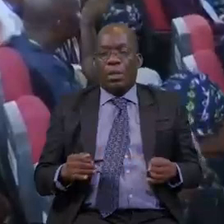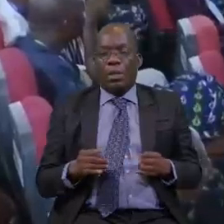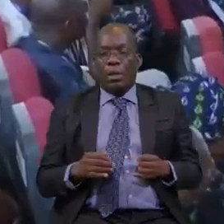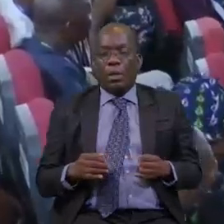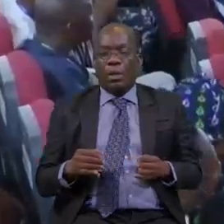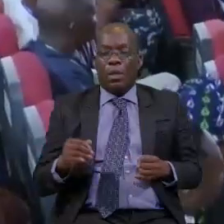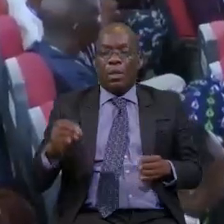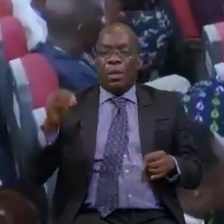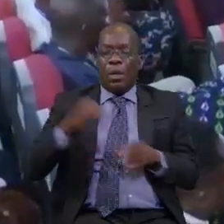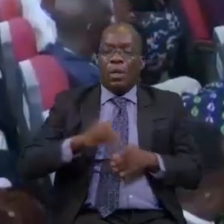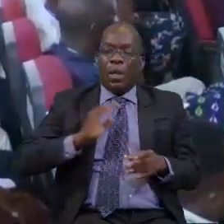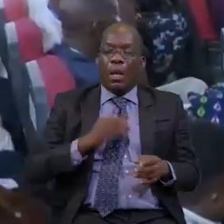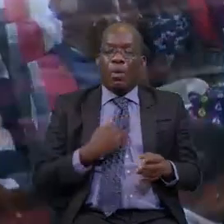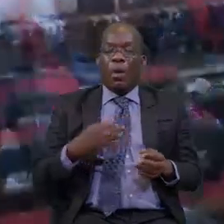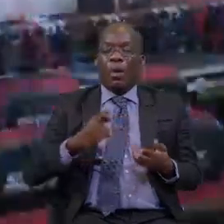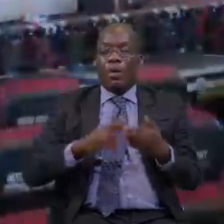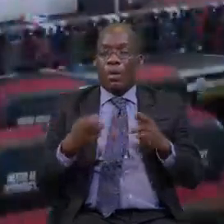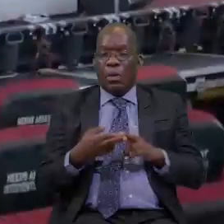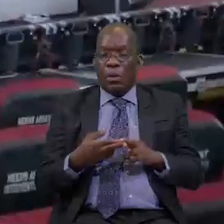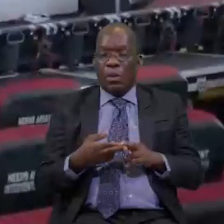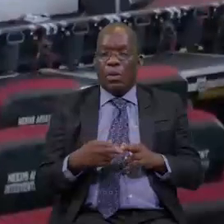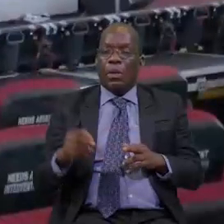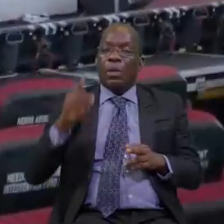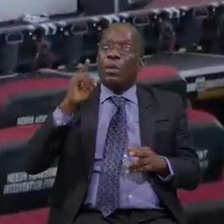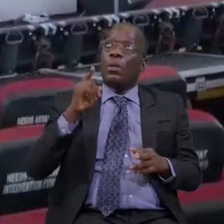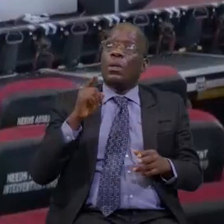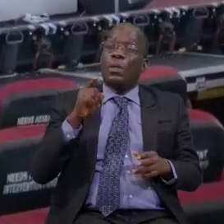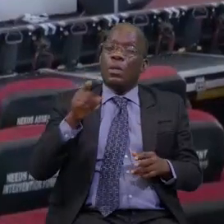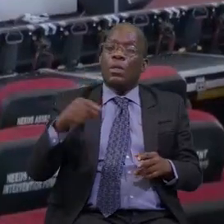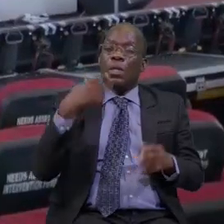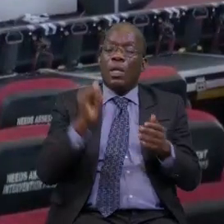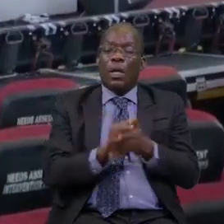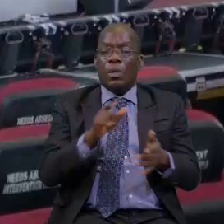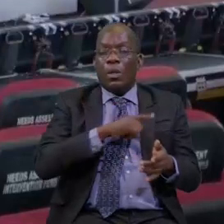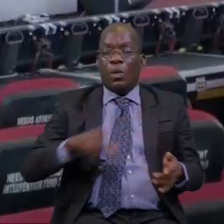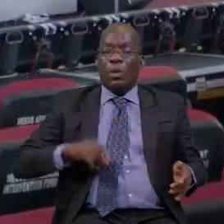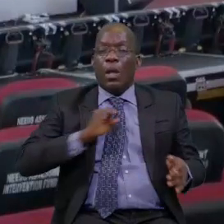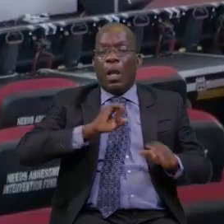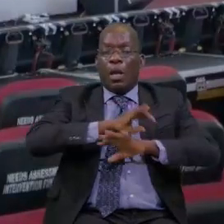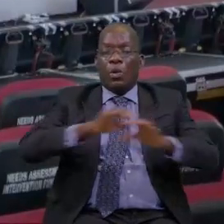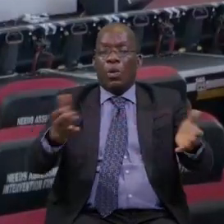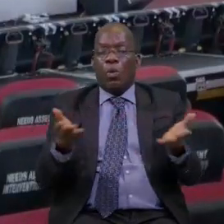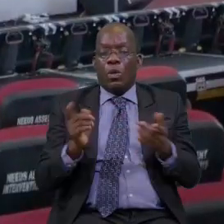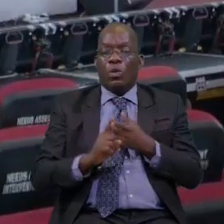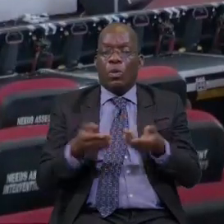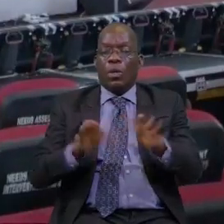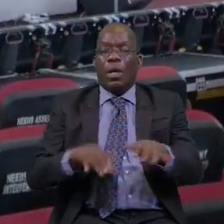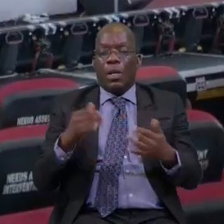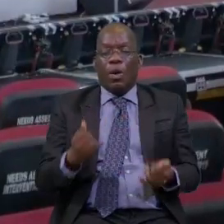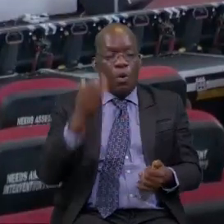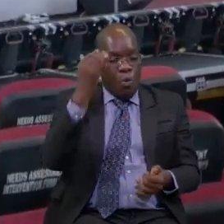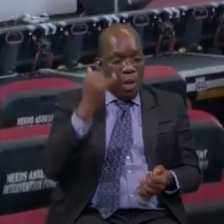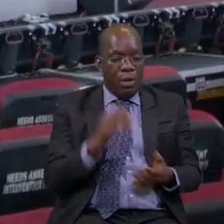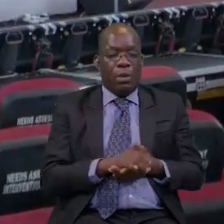what happened, he was saying, Lord, I don't want to die now. Why don't you want to die now? I've